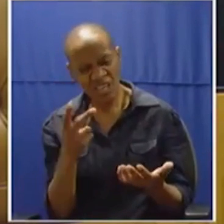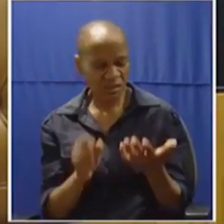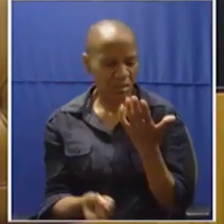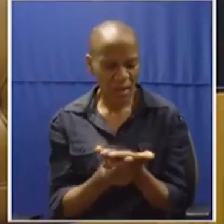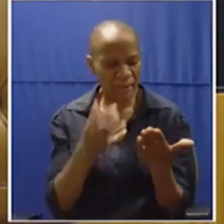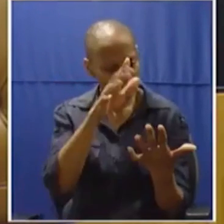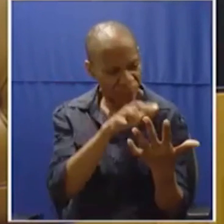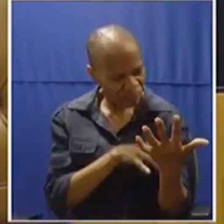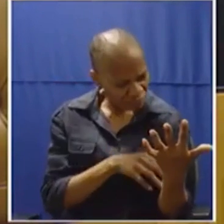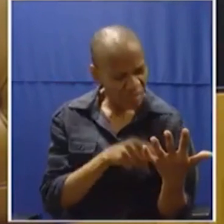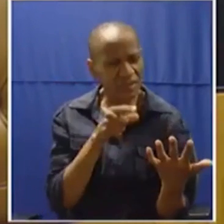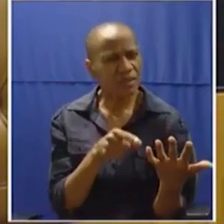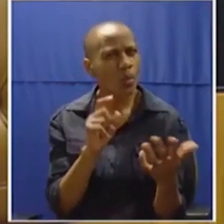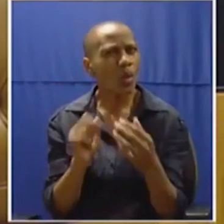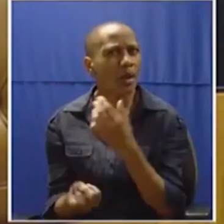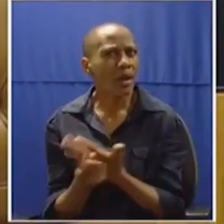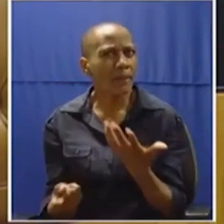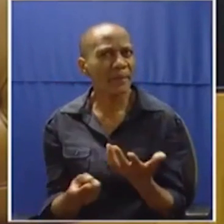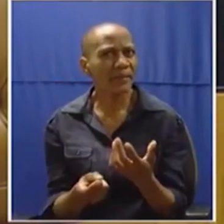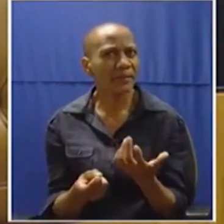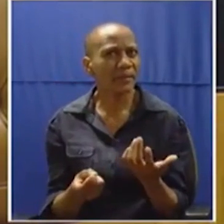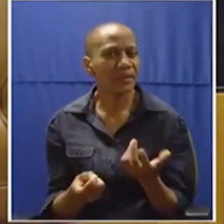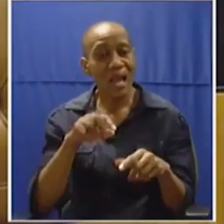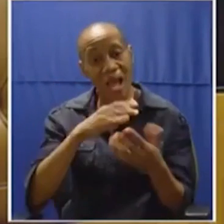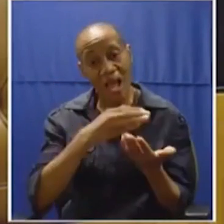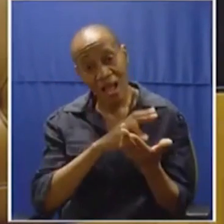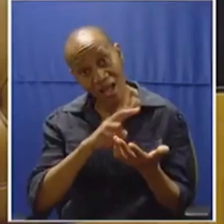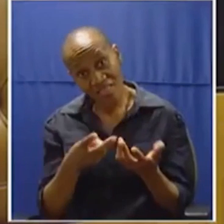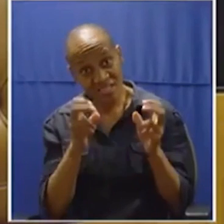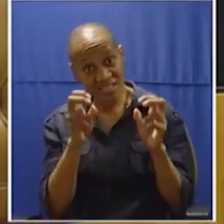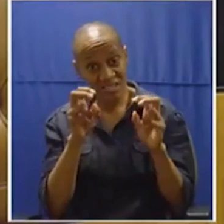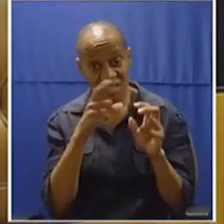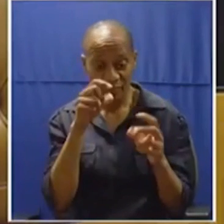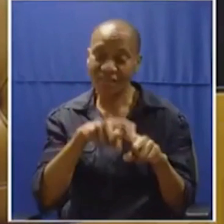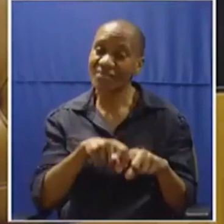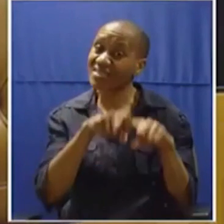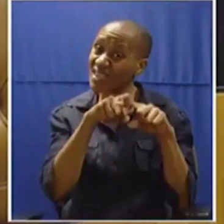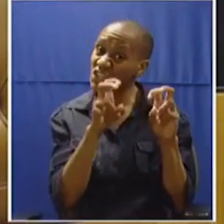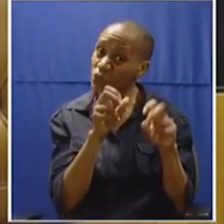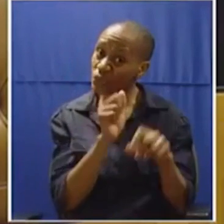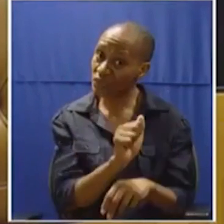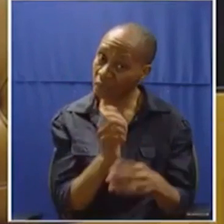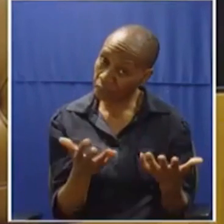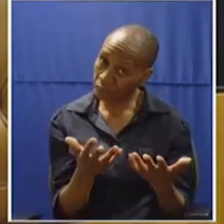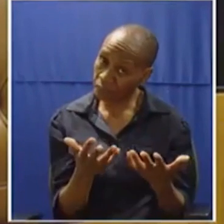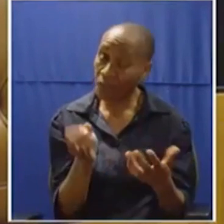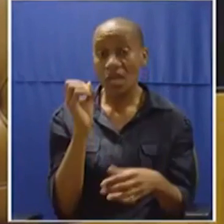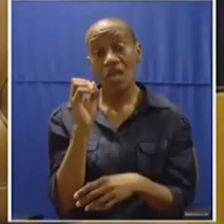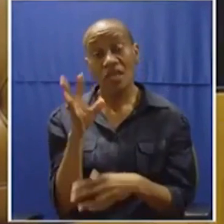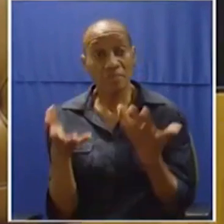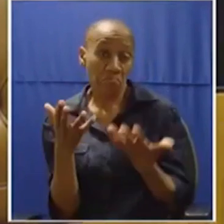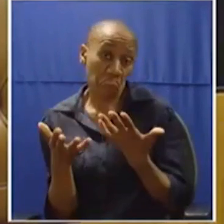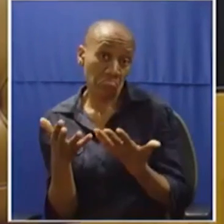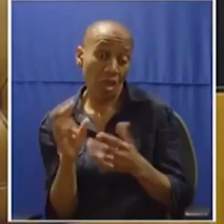far as those that are still pending, what the status is, and if any wish to make